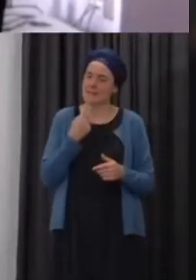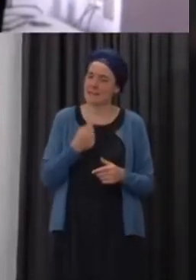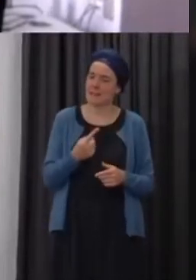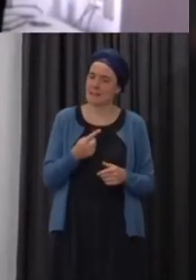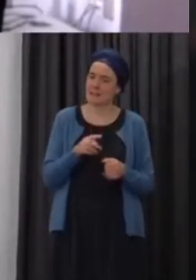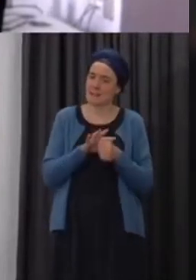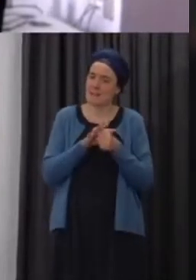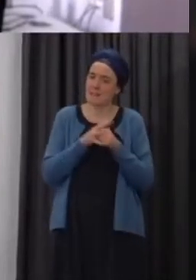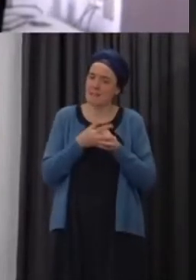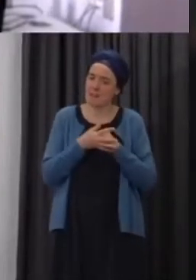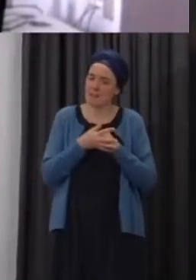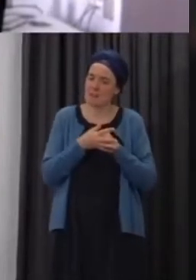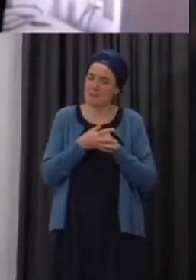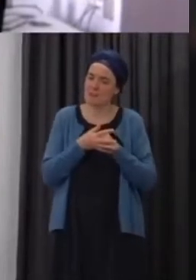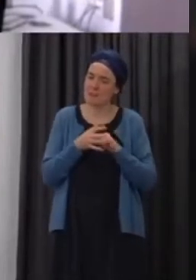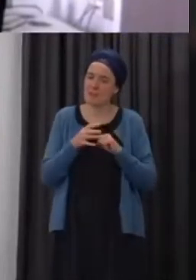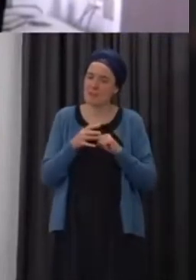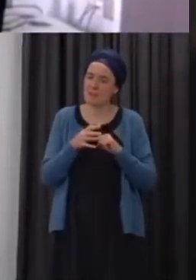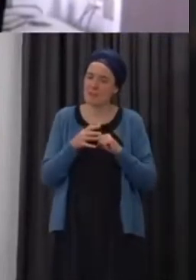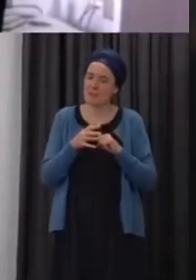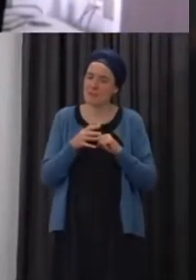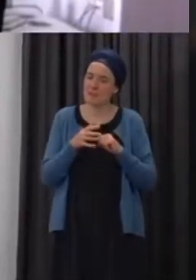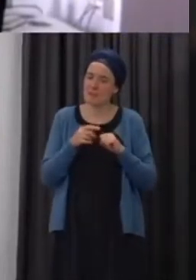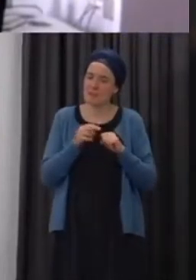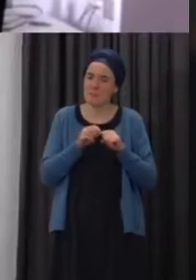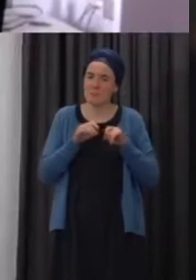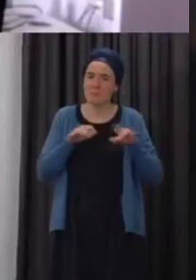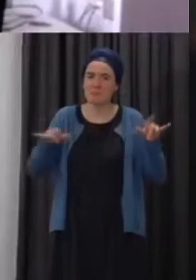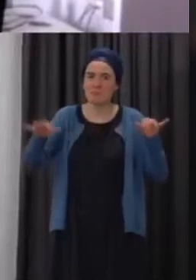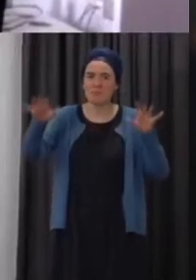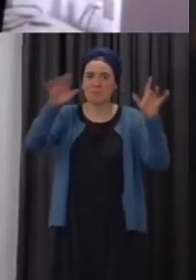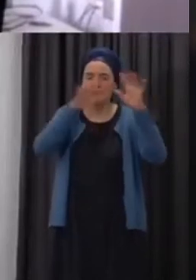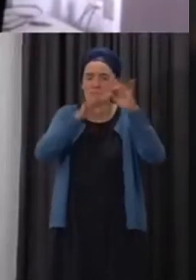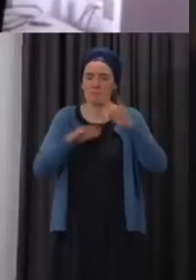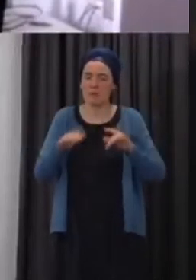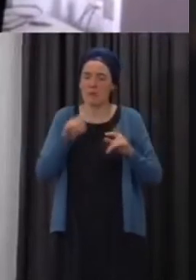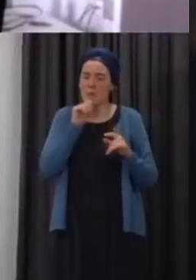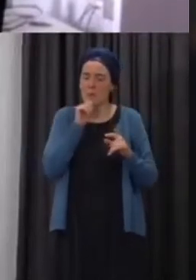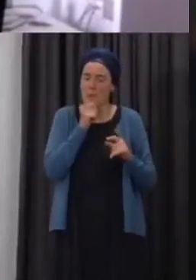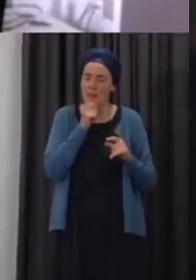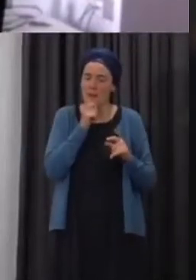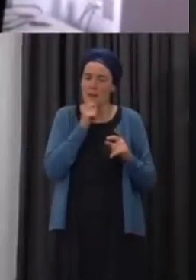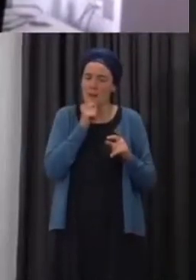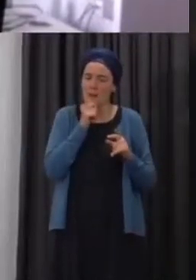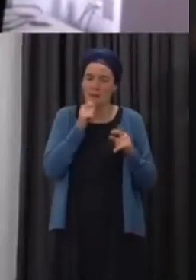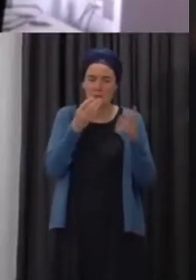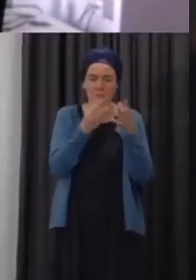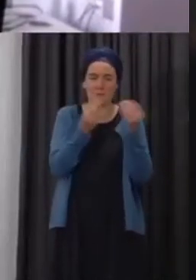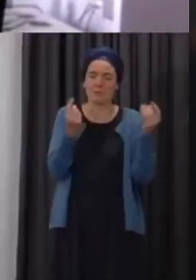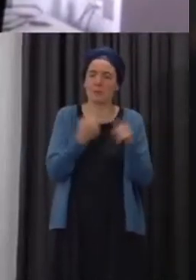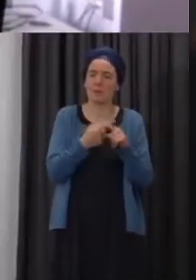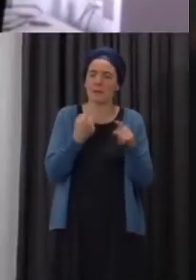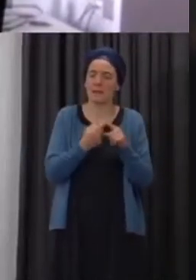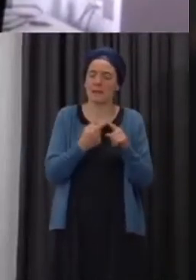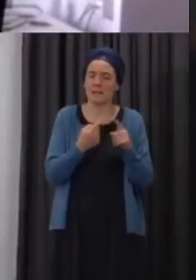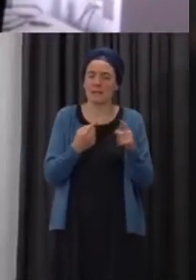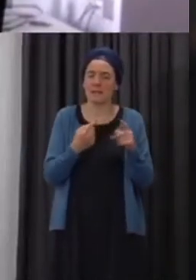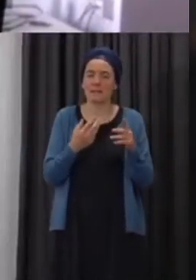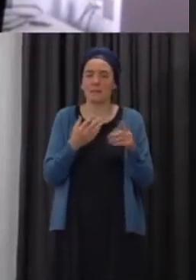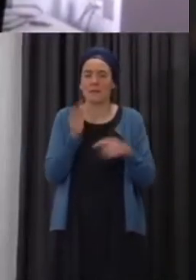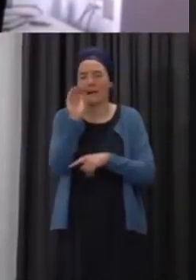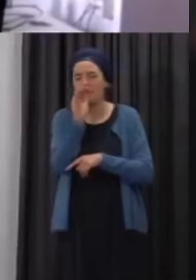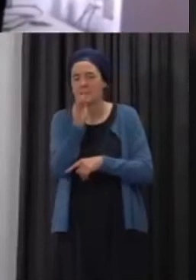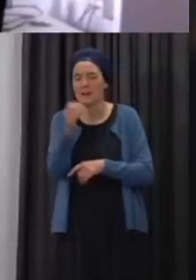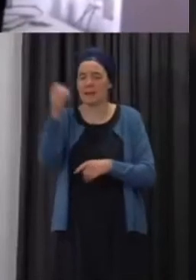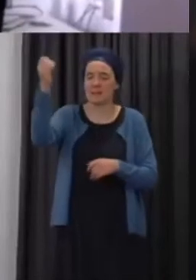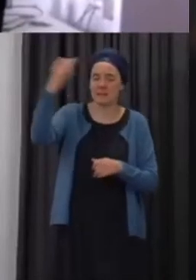very quickly in a few minutes in air and on surfaces when exposed to sunlight. This adds to the evidence that outdoor environments are